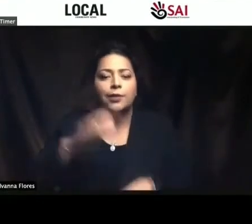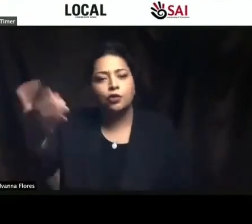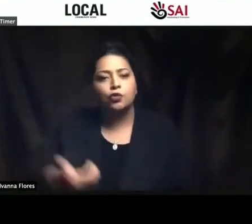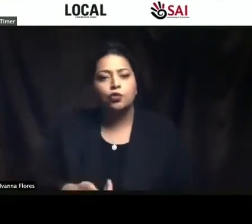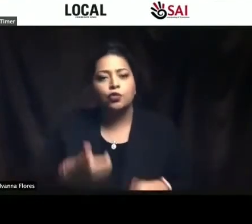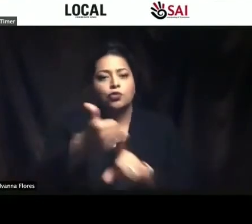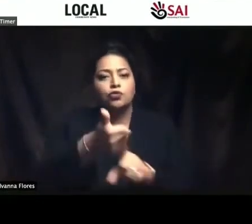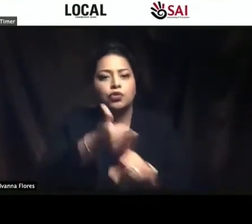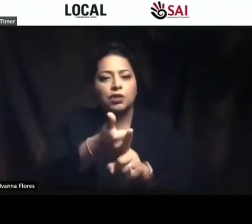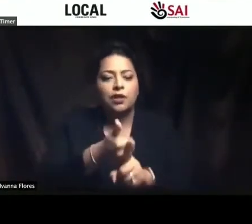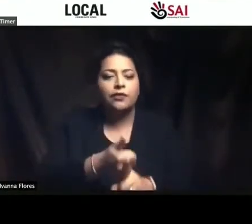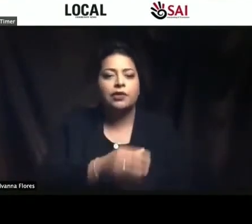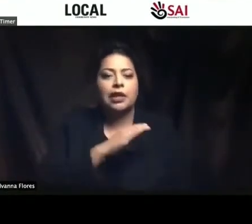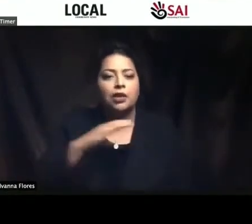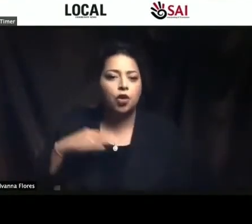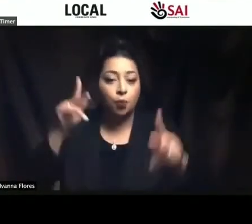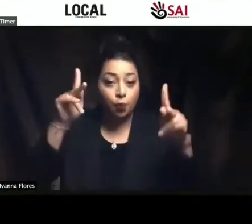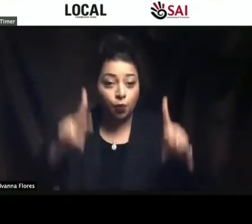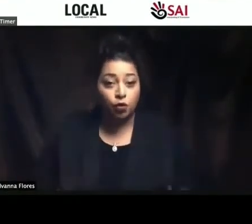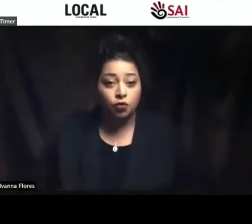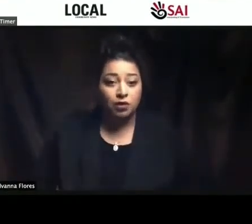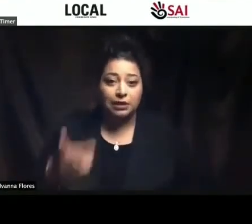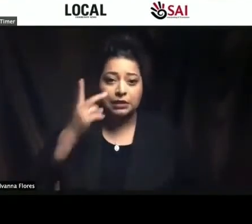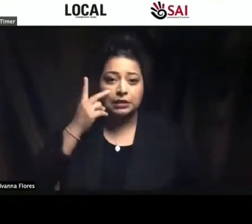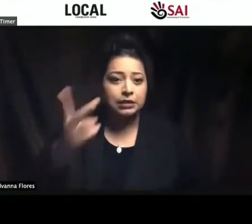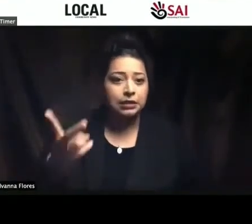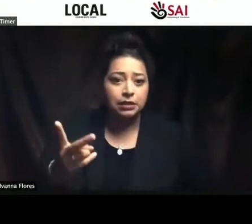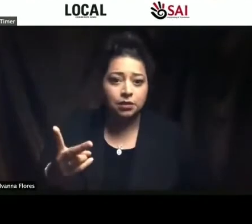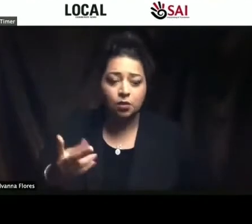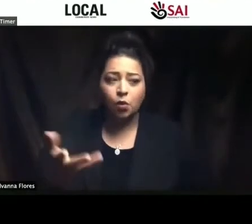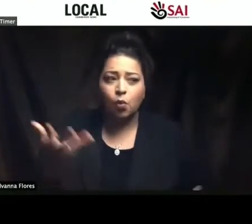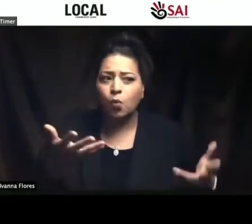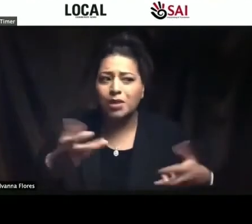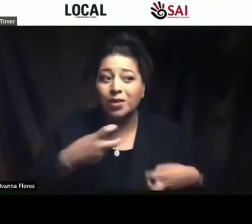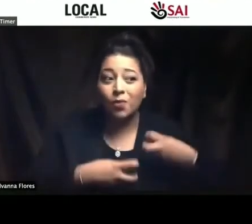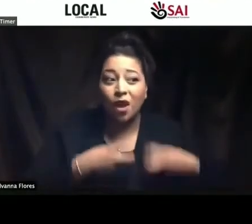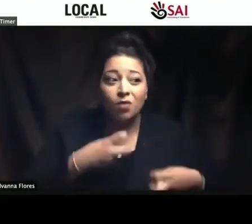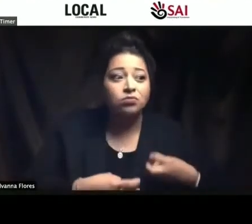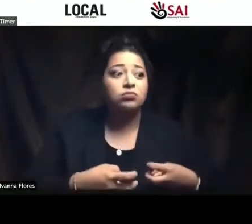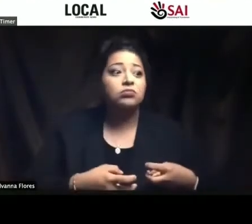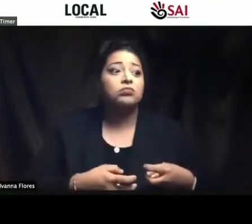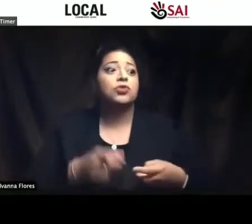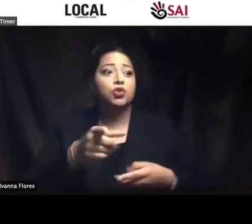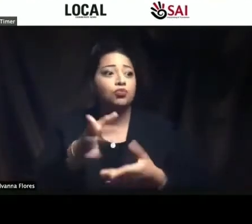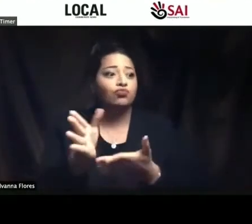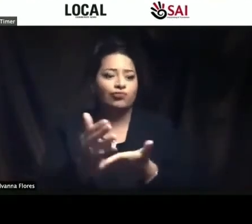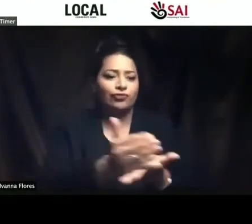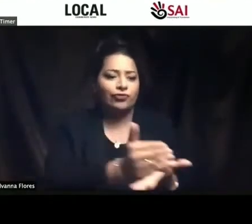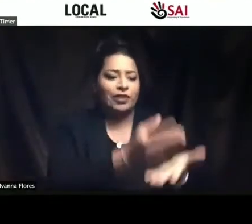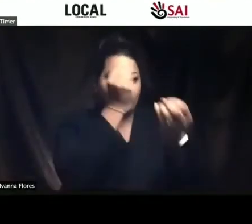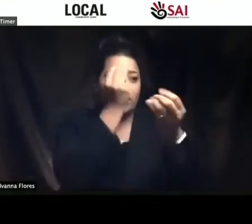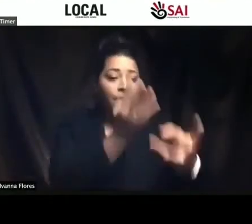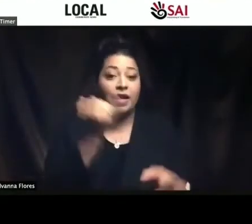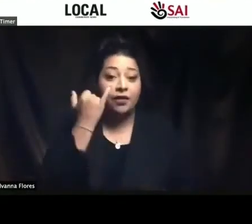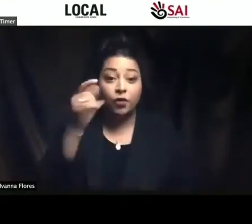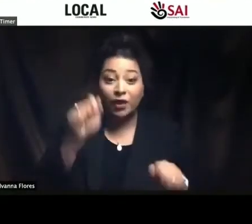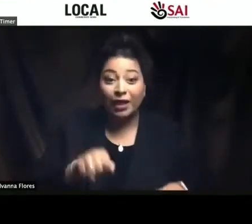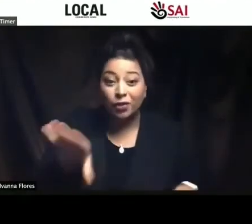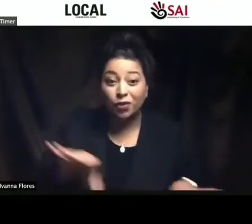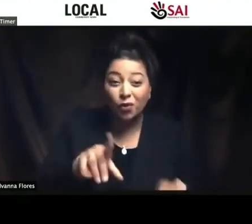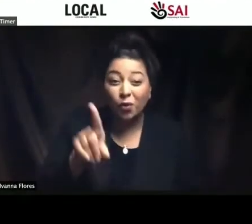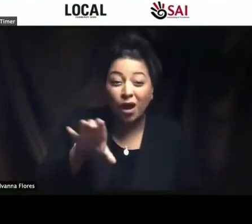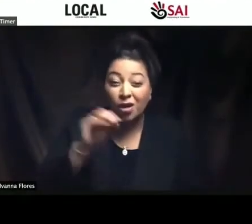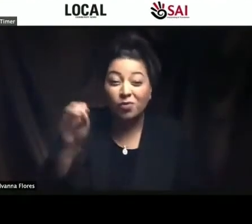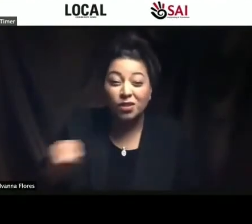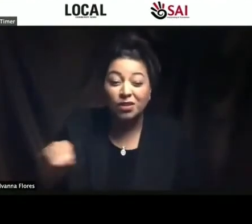council person, to find out what the concerns are, and then make sure you put all that together. If you can do 100% the first month, when you come